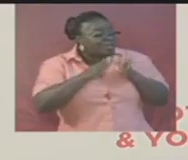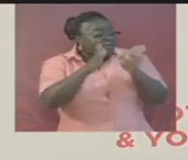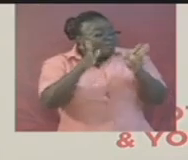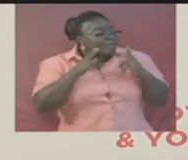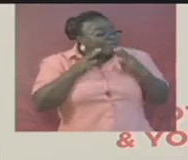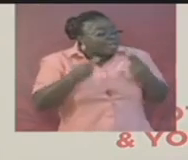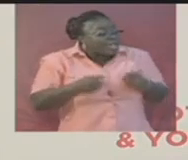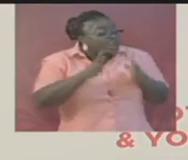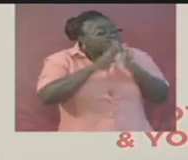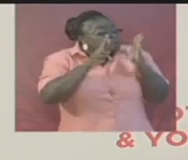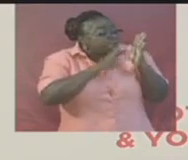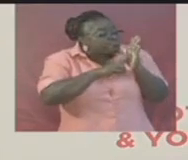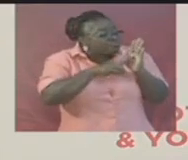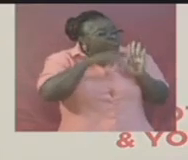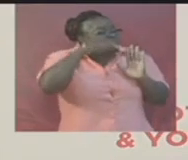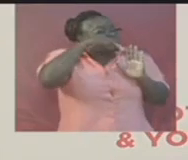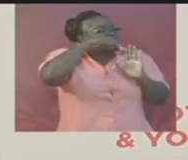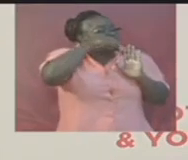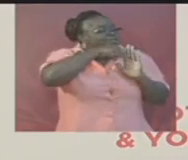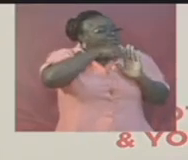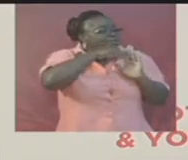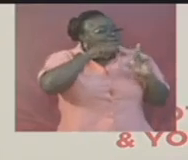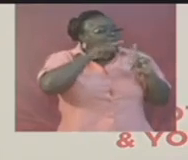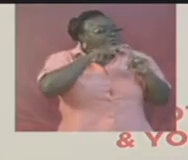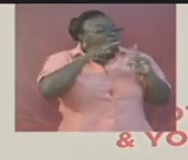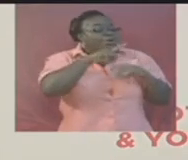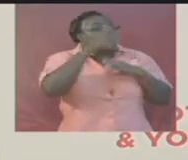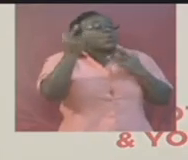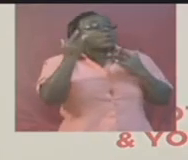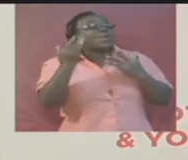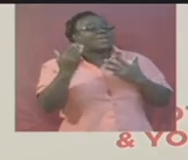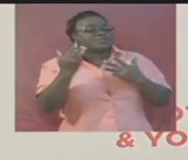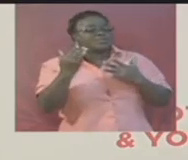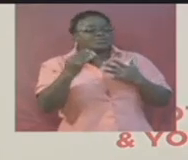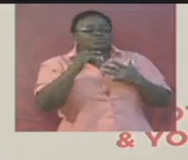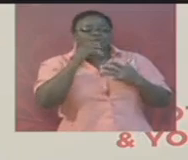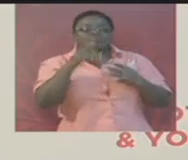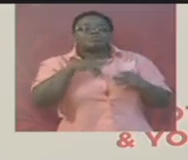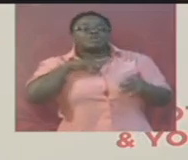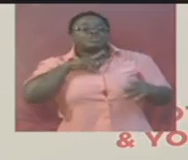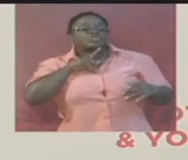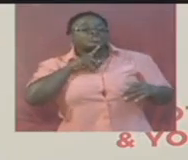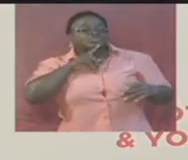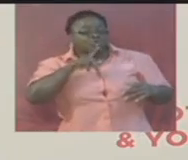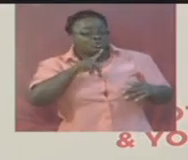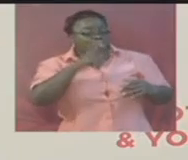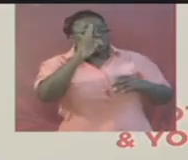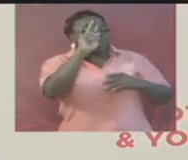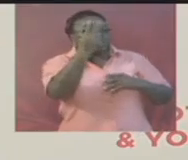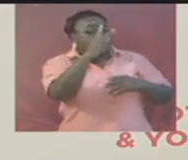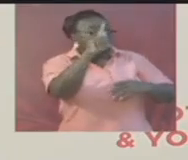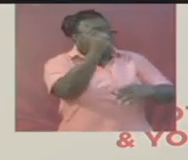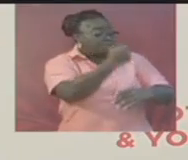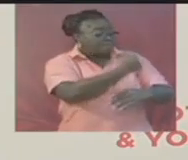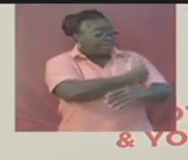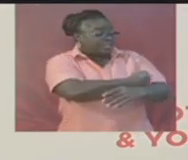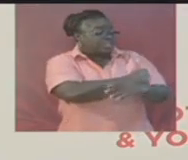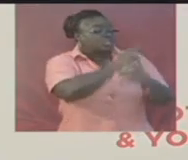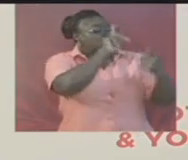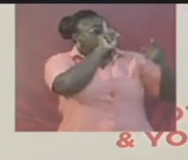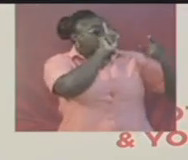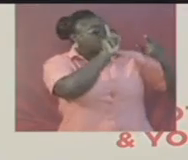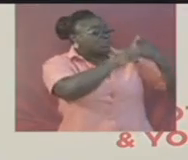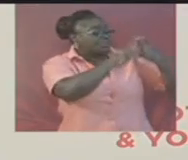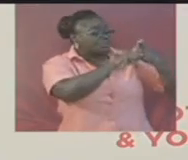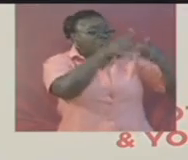it back. But until we are confident that we have reached to that state, we have to do both things in tandem. Vaccination is a very large